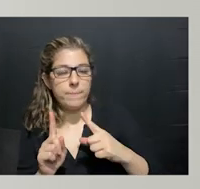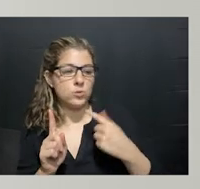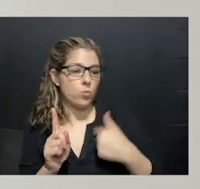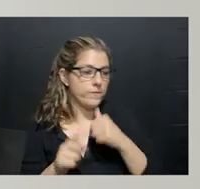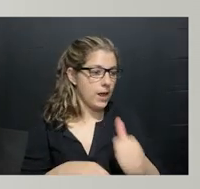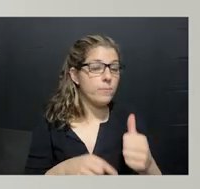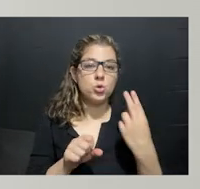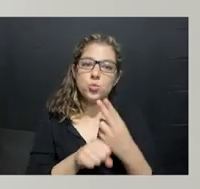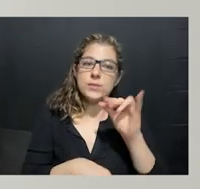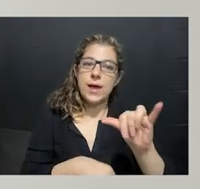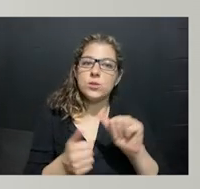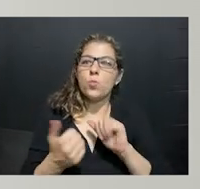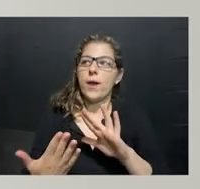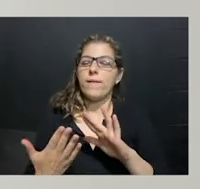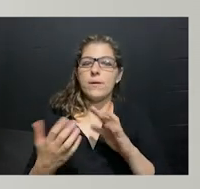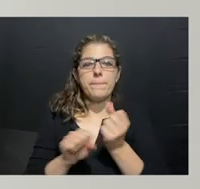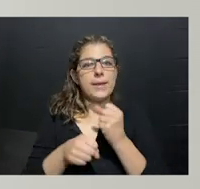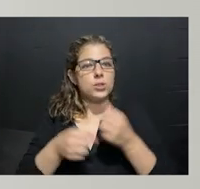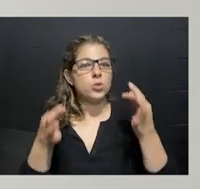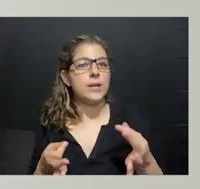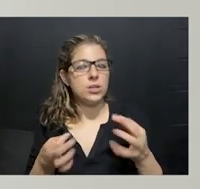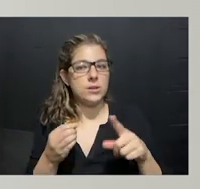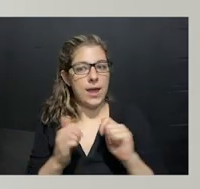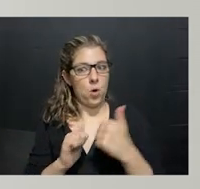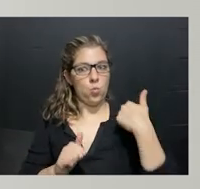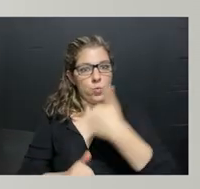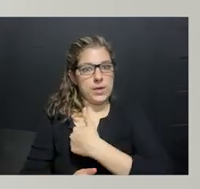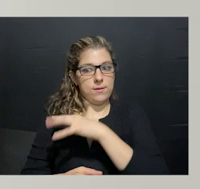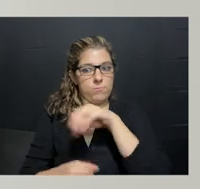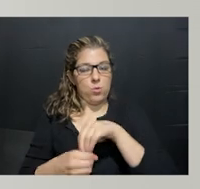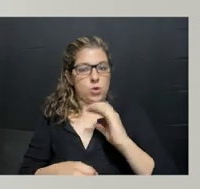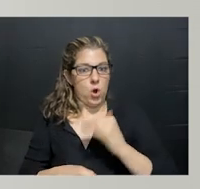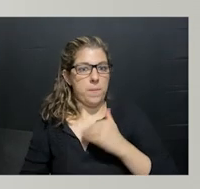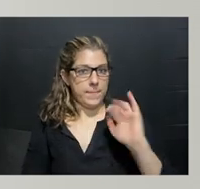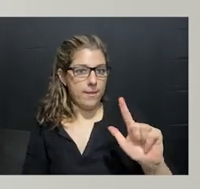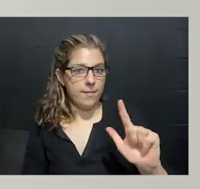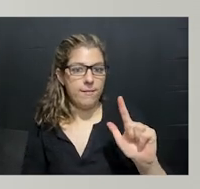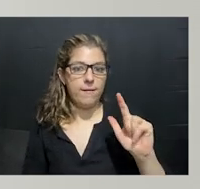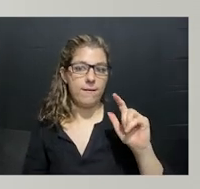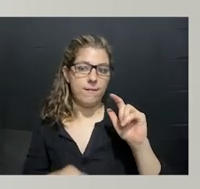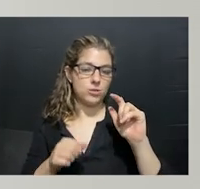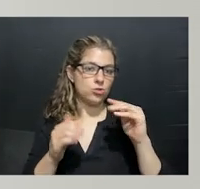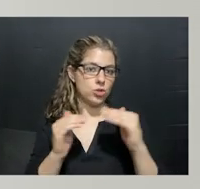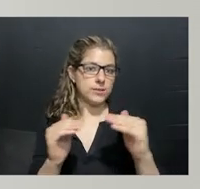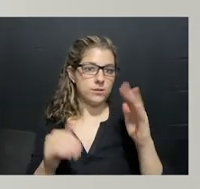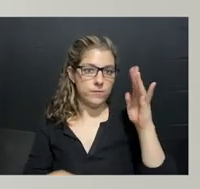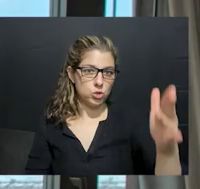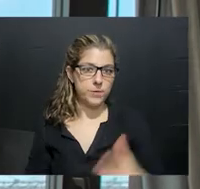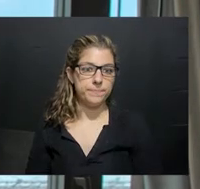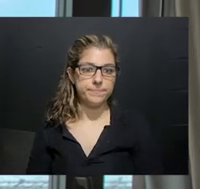use it as a way of making a determination about how we impose our own will on the arc of justice into the